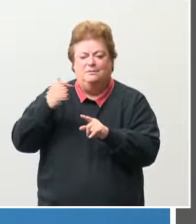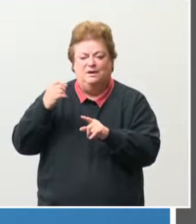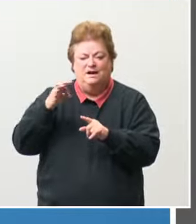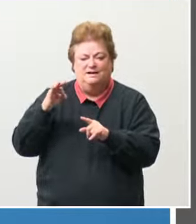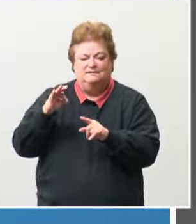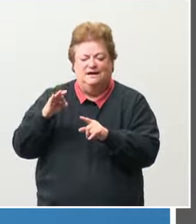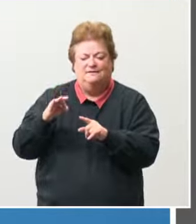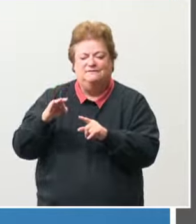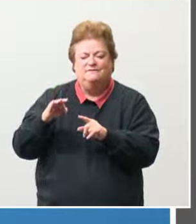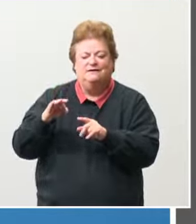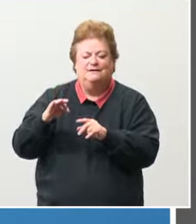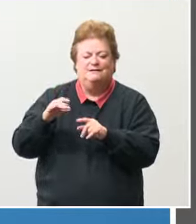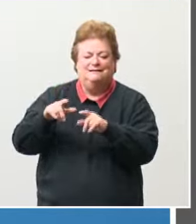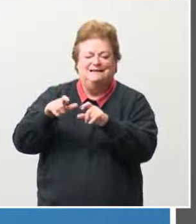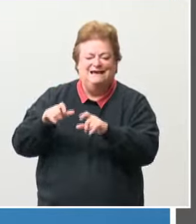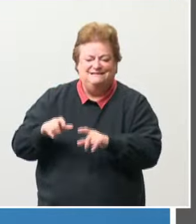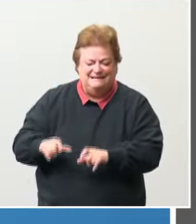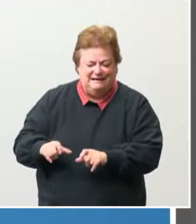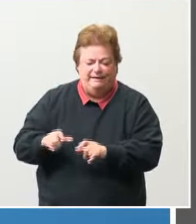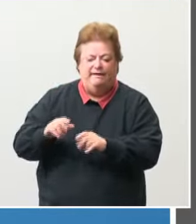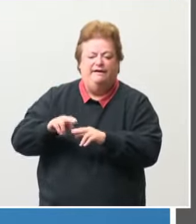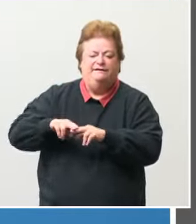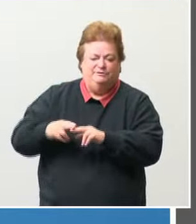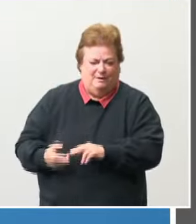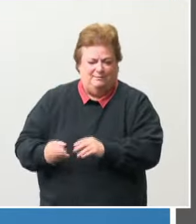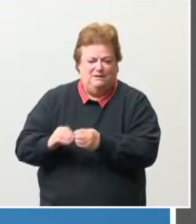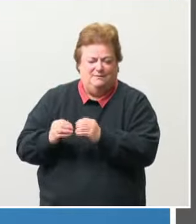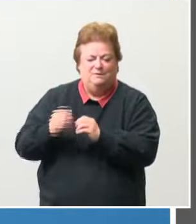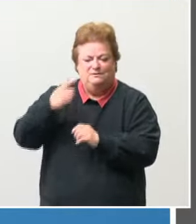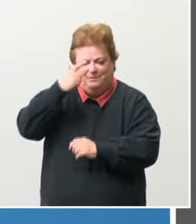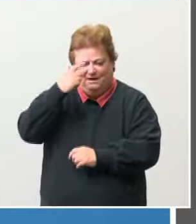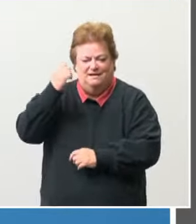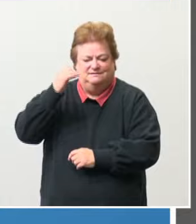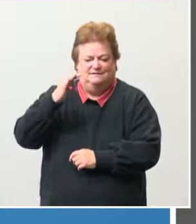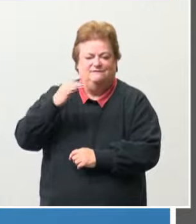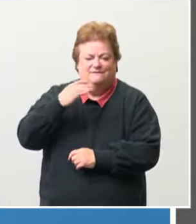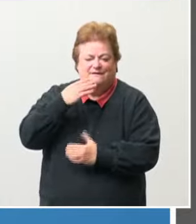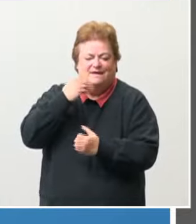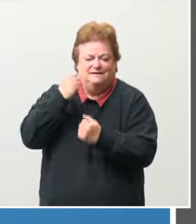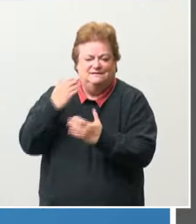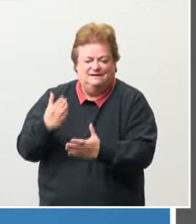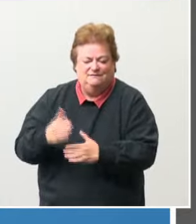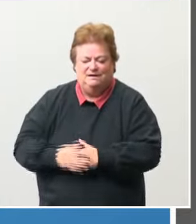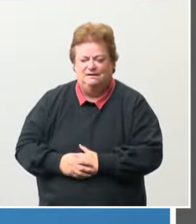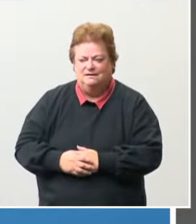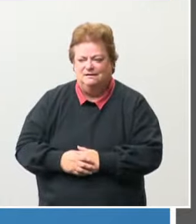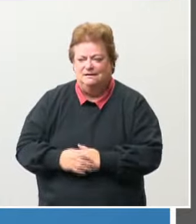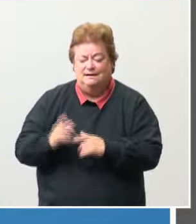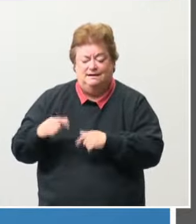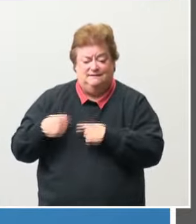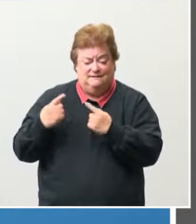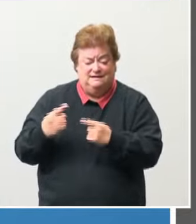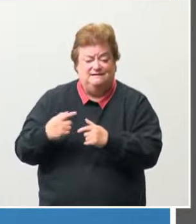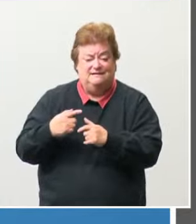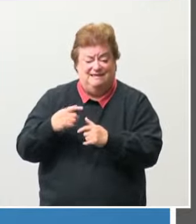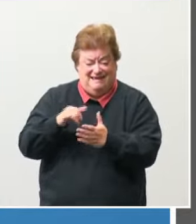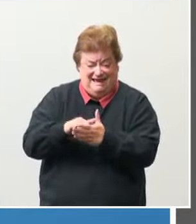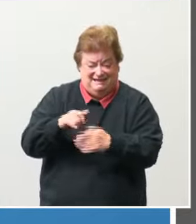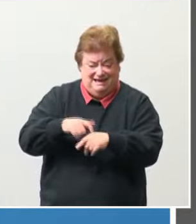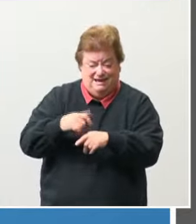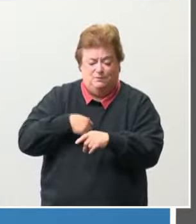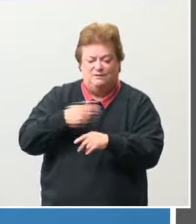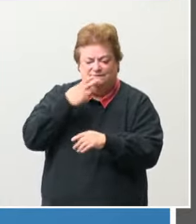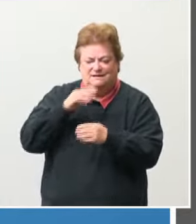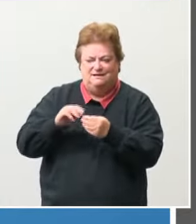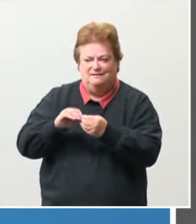a drop in testing availability around the Thanksgiving holiday. Since then, we've seen a sharp increase, up